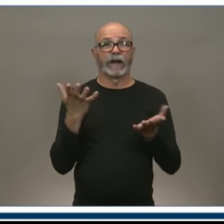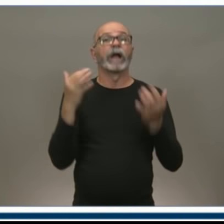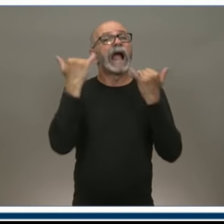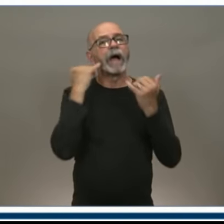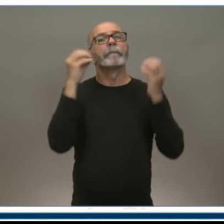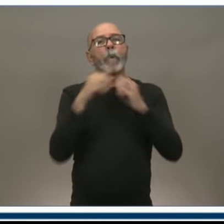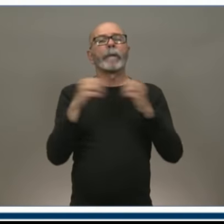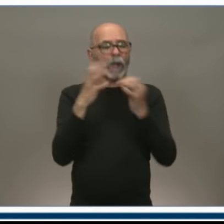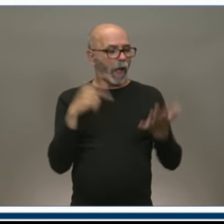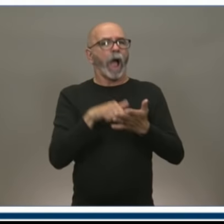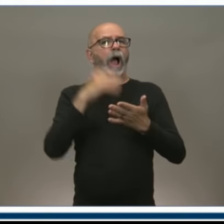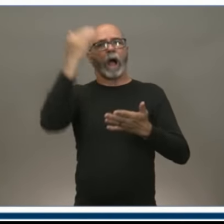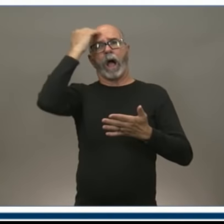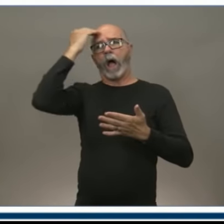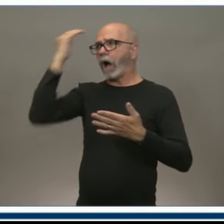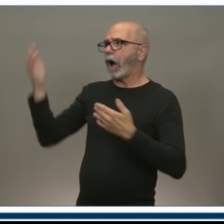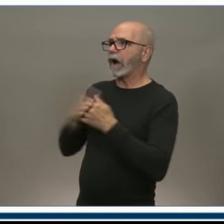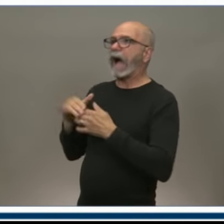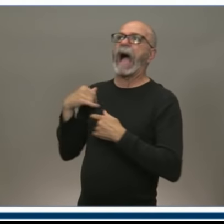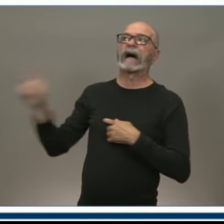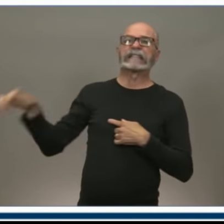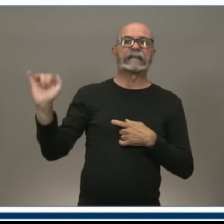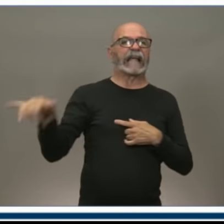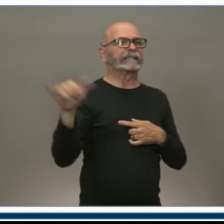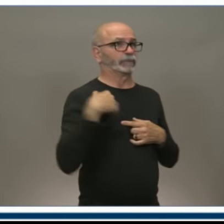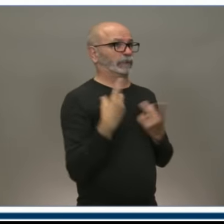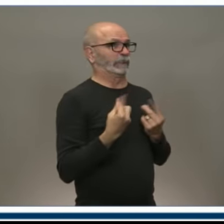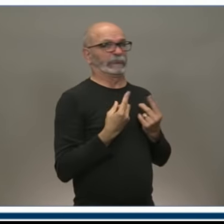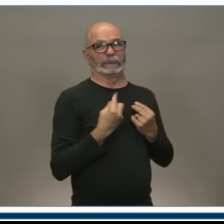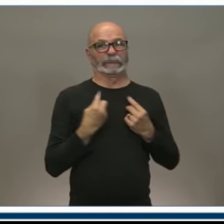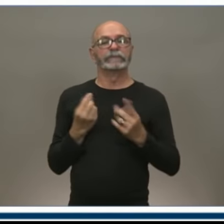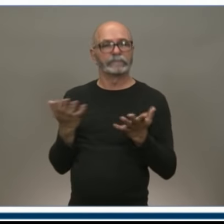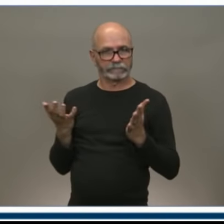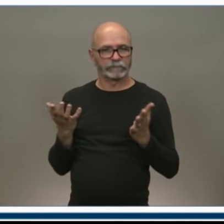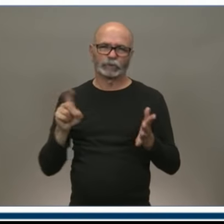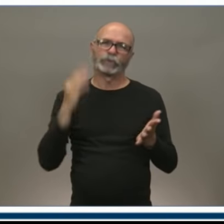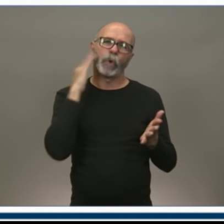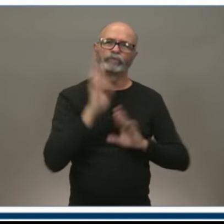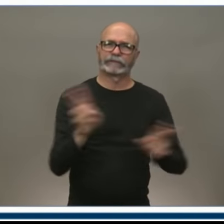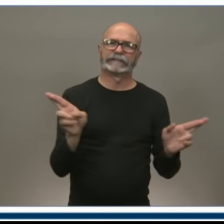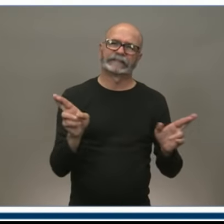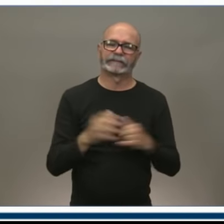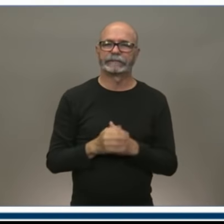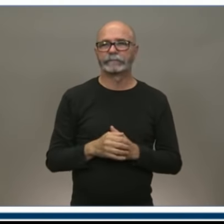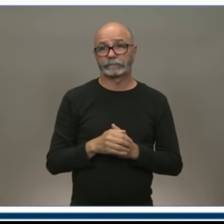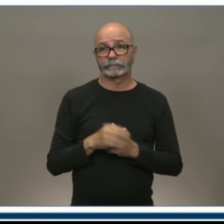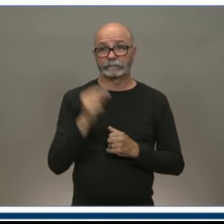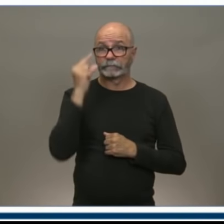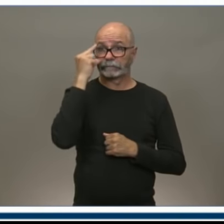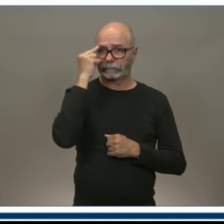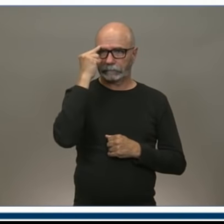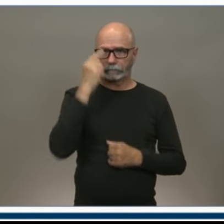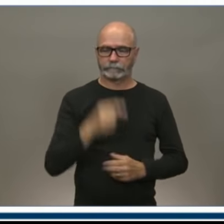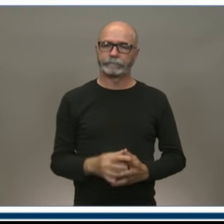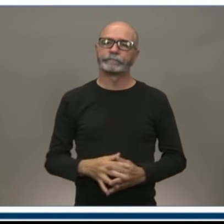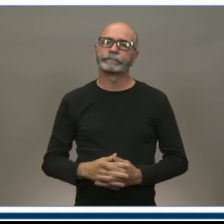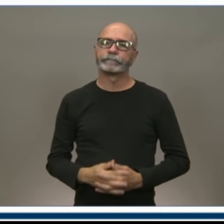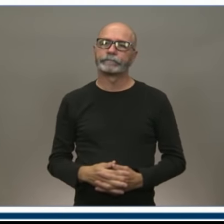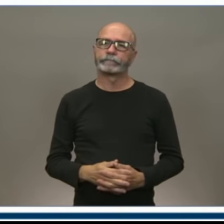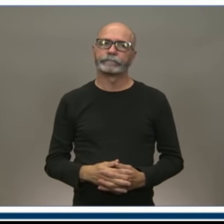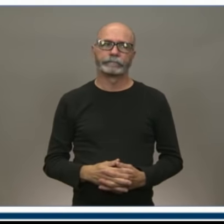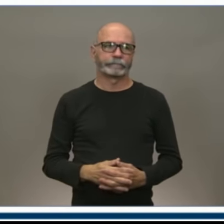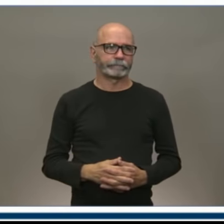exposed and what steps they need to take next in terms of our collective fight against COVID.